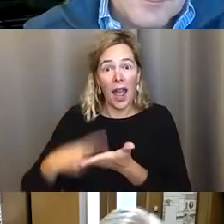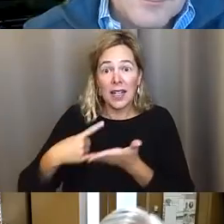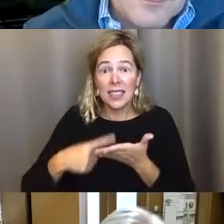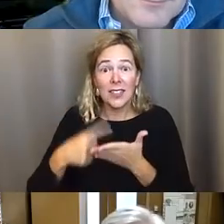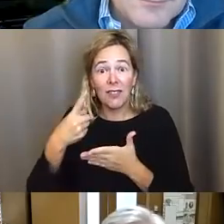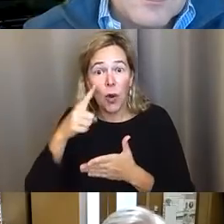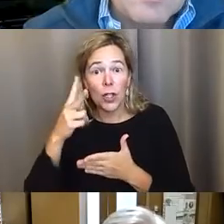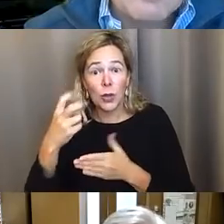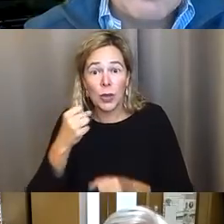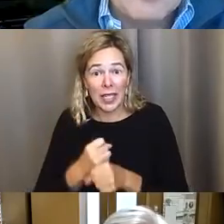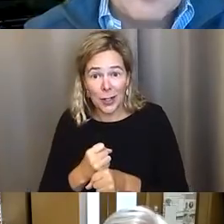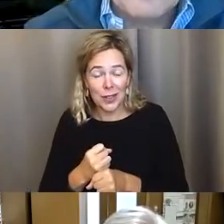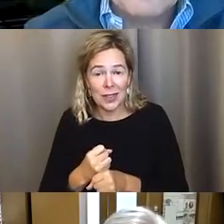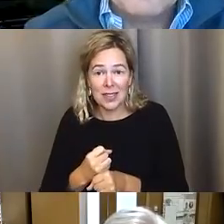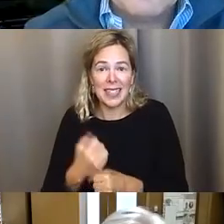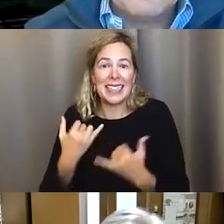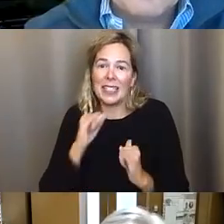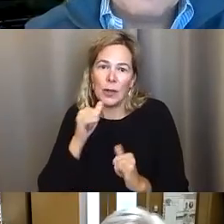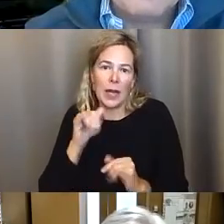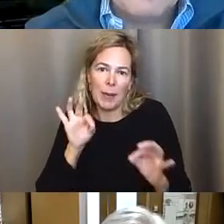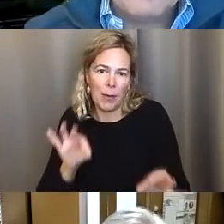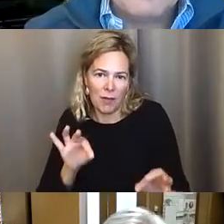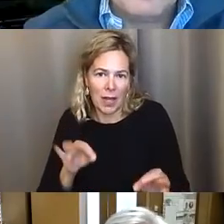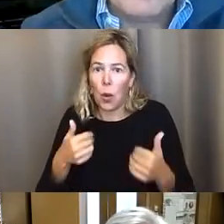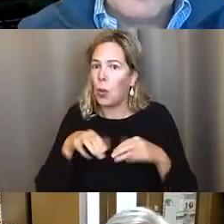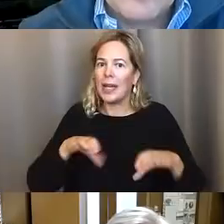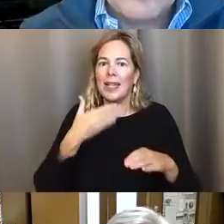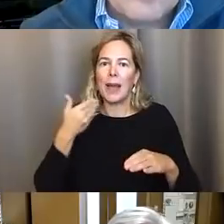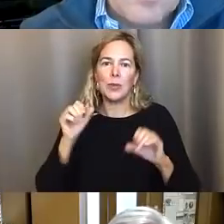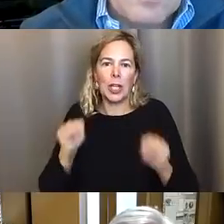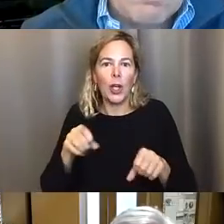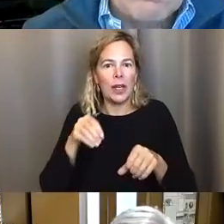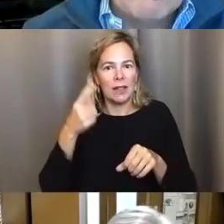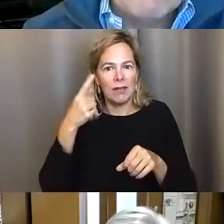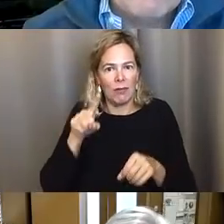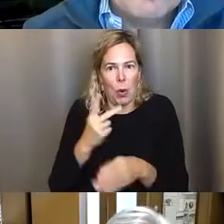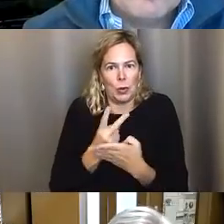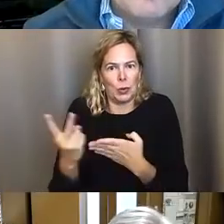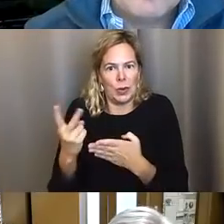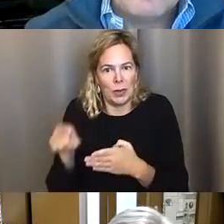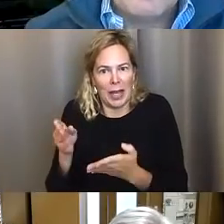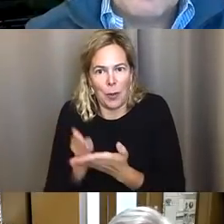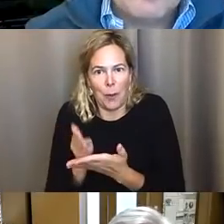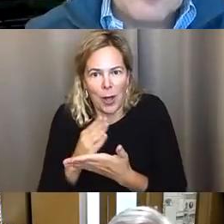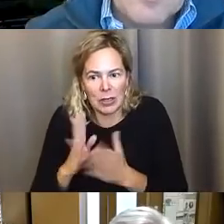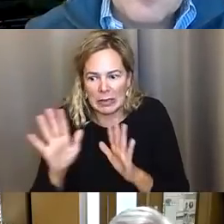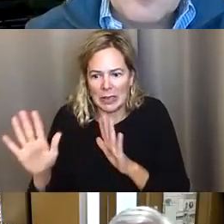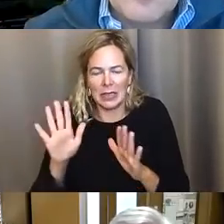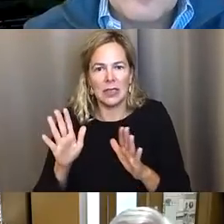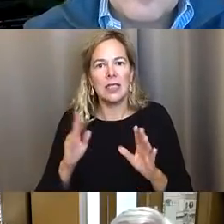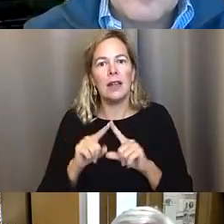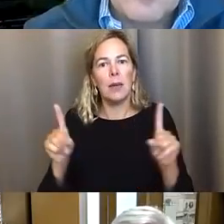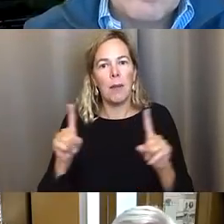didn't get everything perfect in 2 weeks. We did the best we could. I think that was, at the time, I think that was a blunt